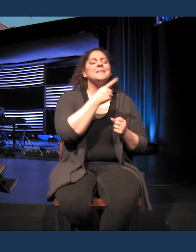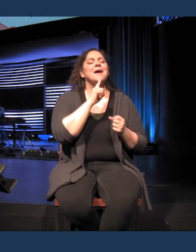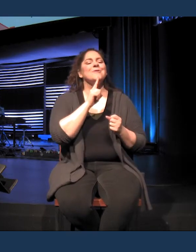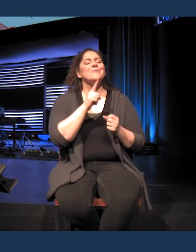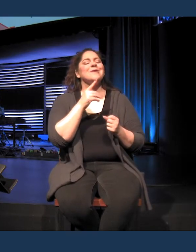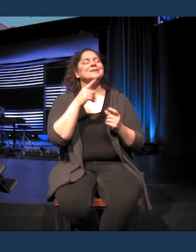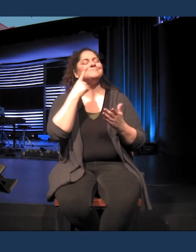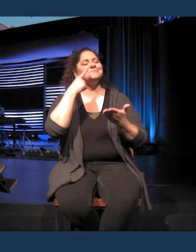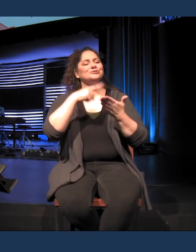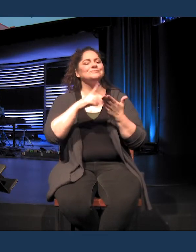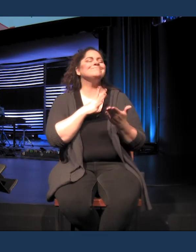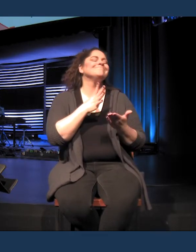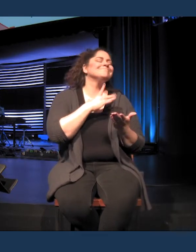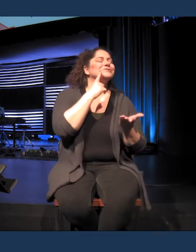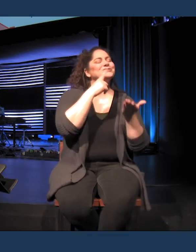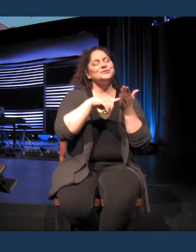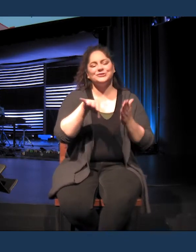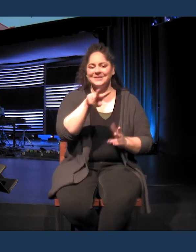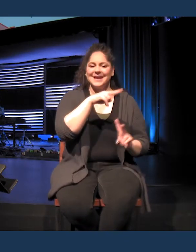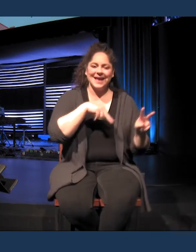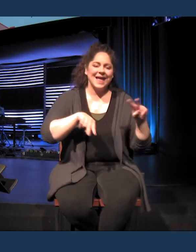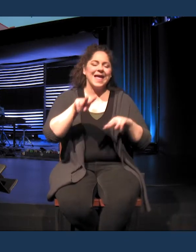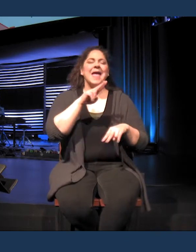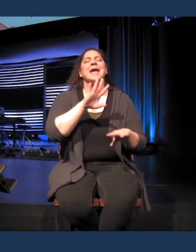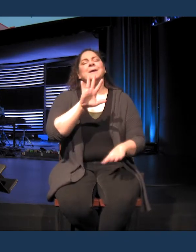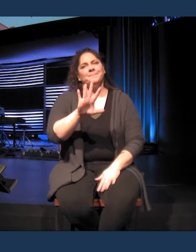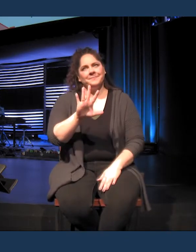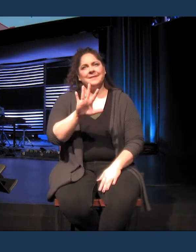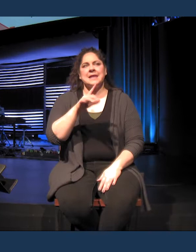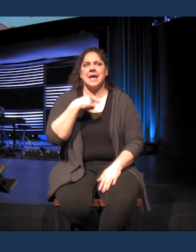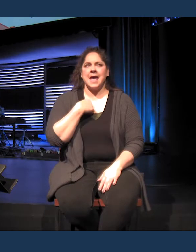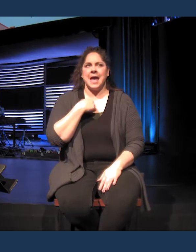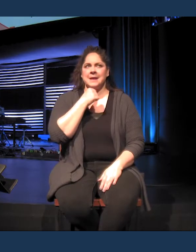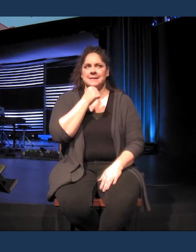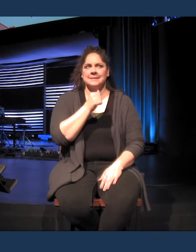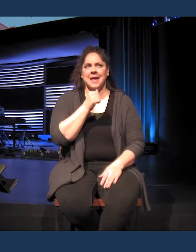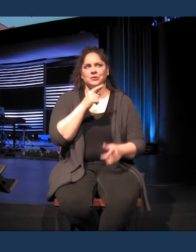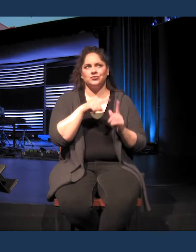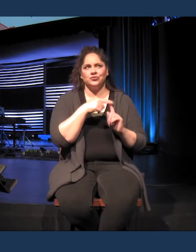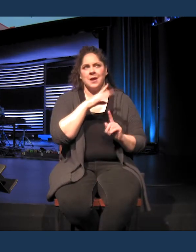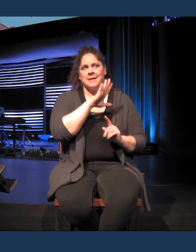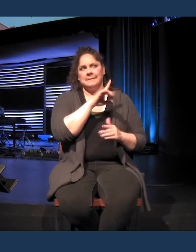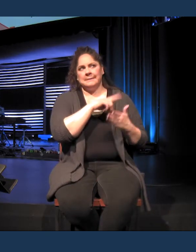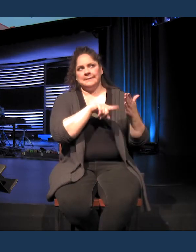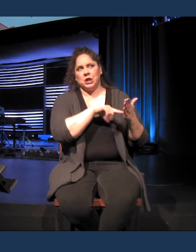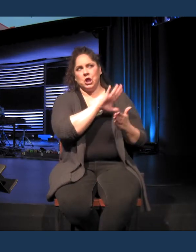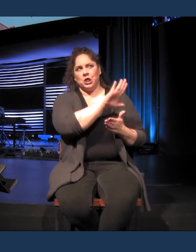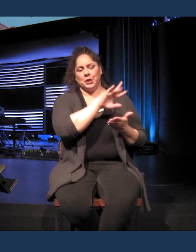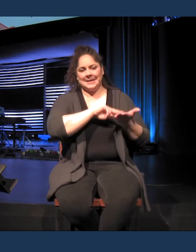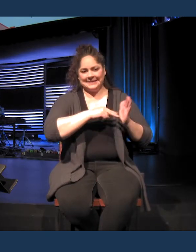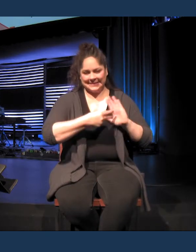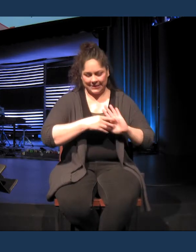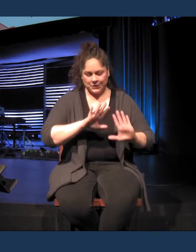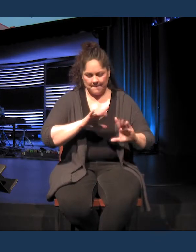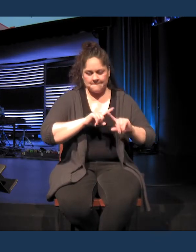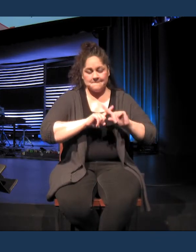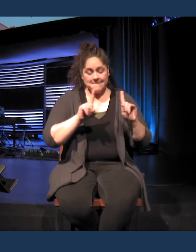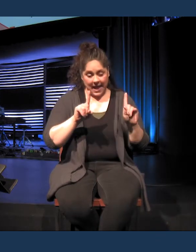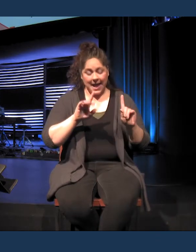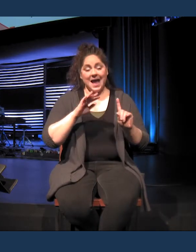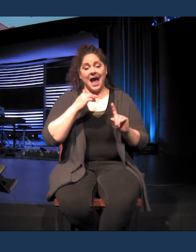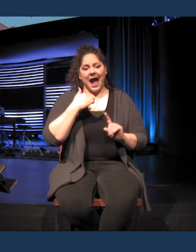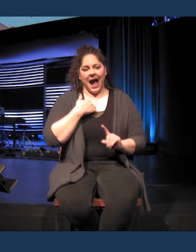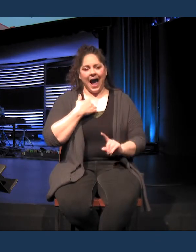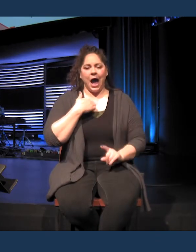check. And that just simply means, I'm not judging anyone's intention, but that just simply means from my perspective that we're gonna find